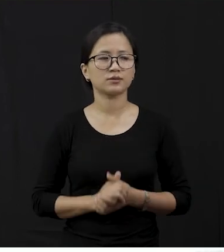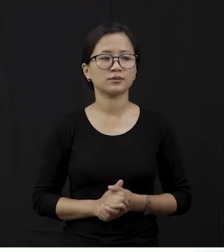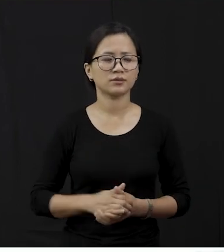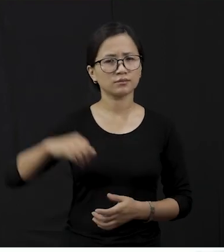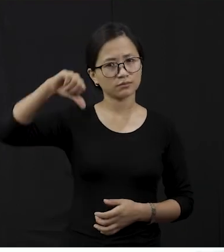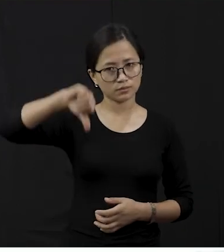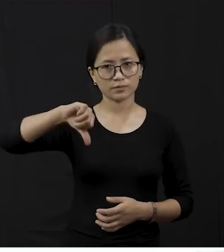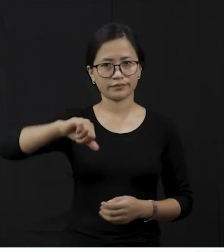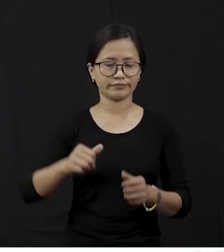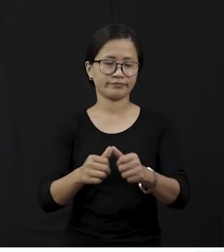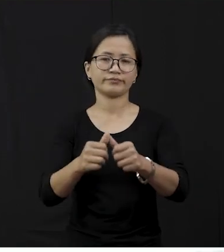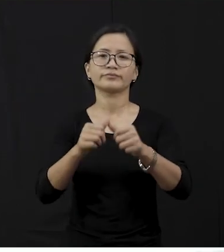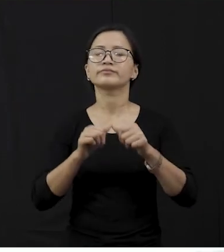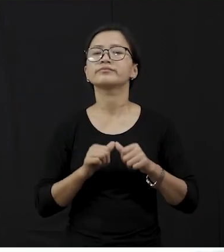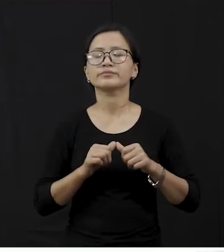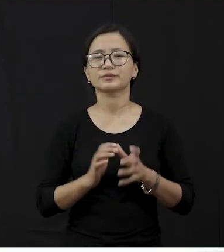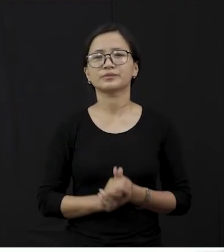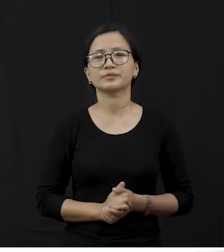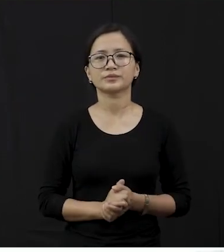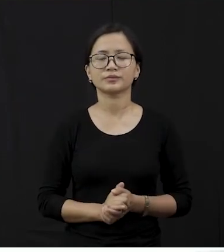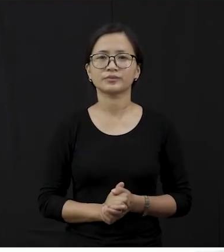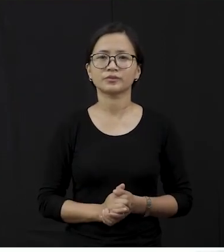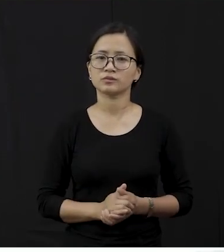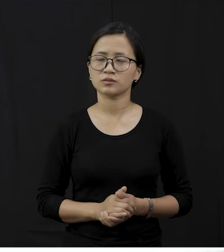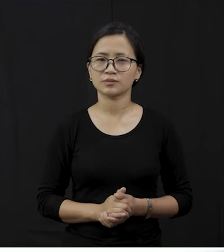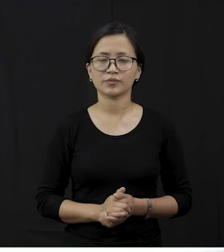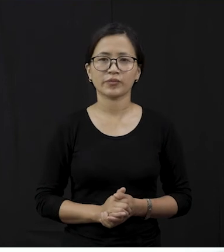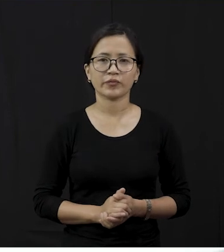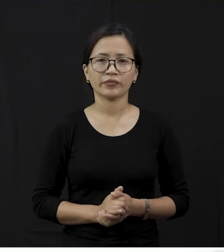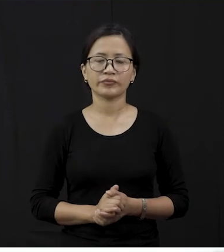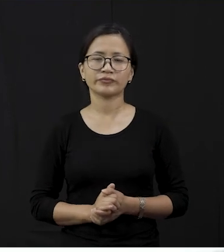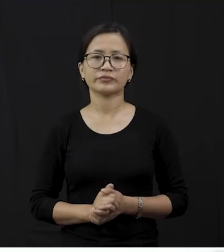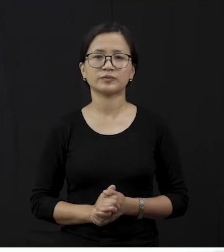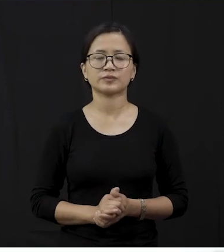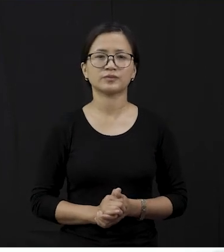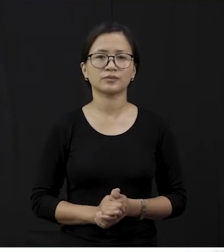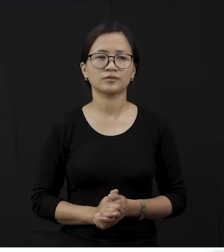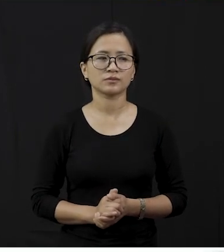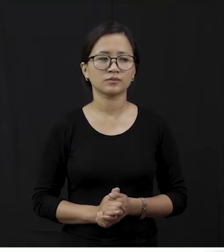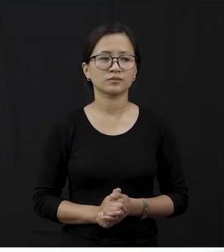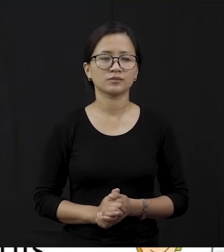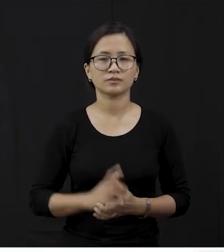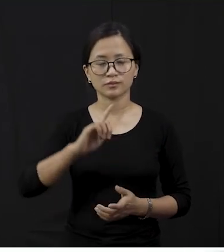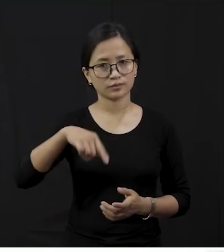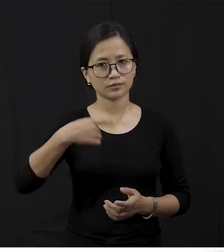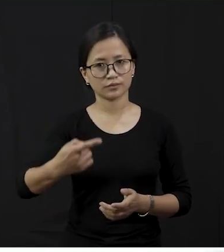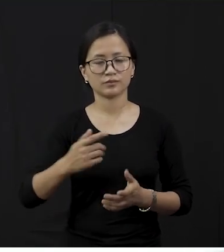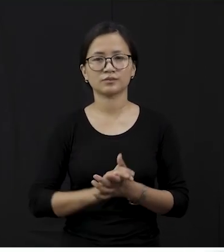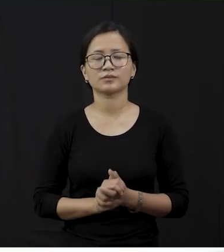9 is the answer. Yes, we got the answer. Okay, then next one.